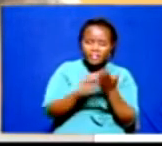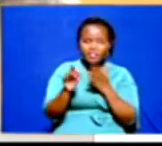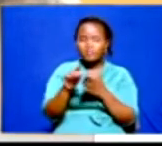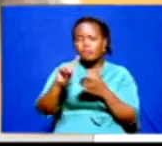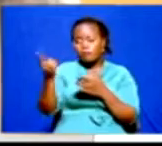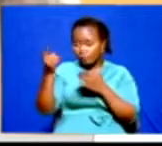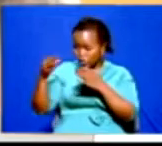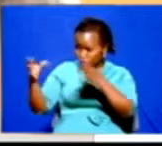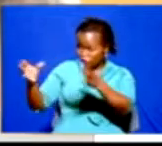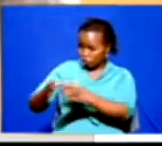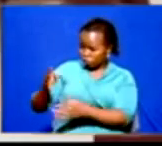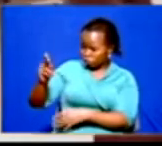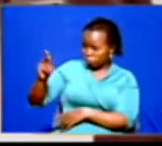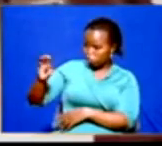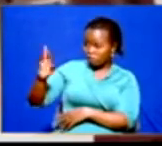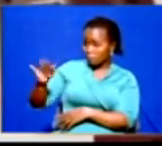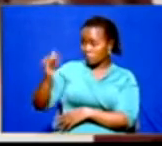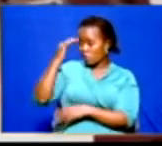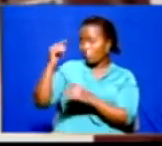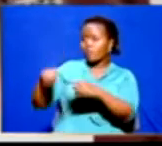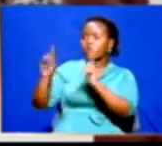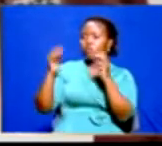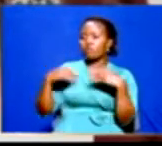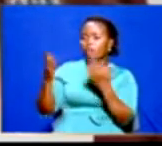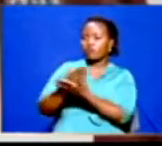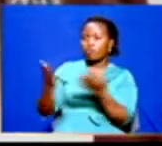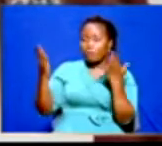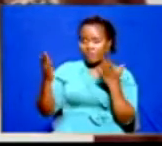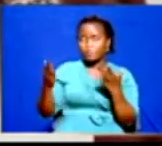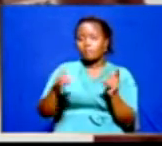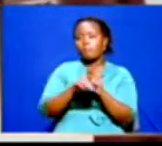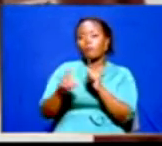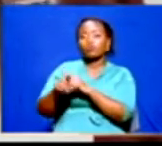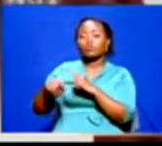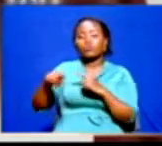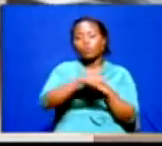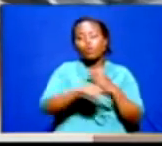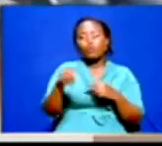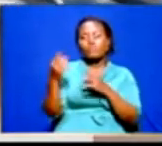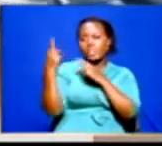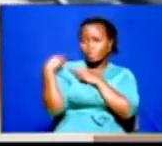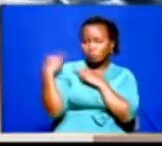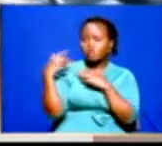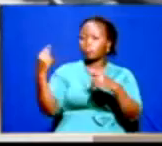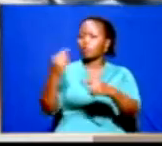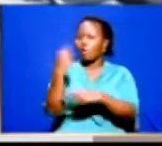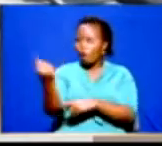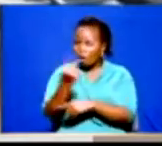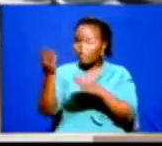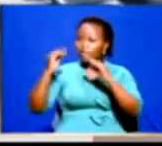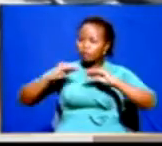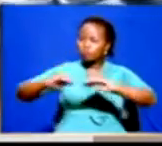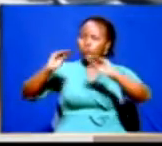they have the personnel and they have the kind of equipment. Because basically for us is to train so that we can offer